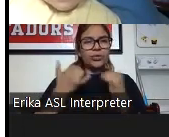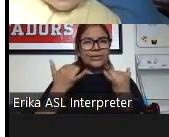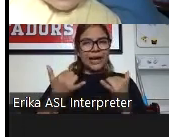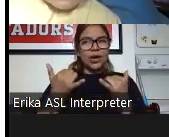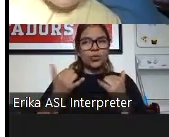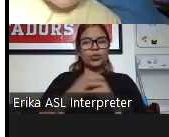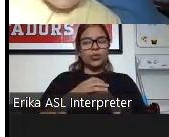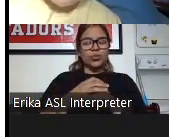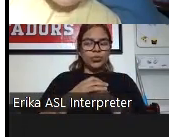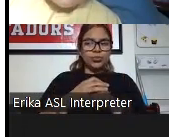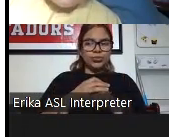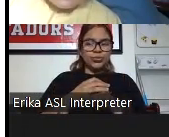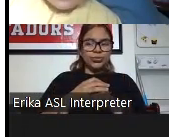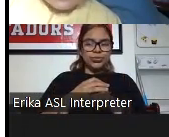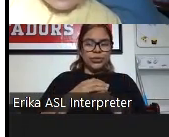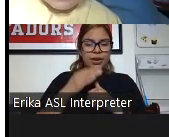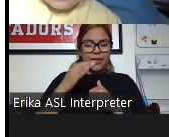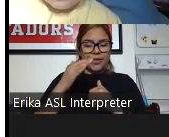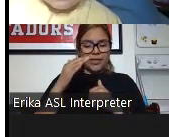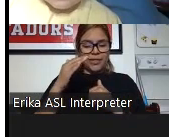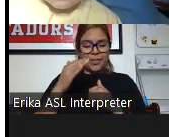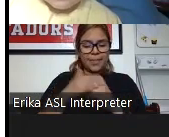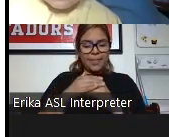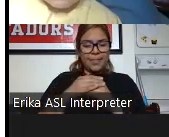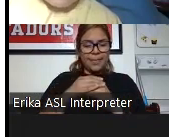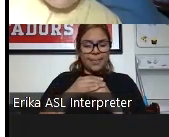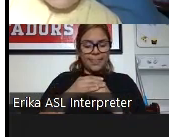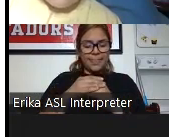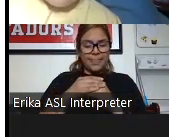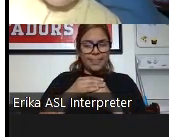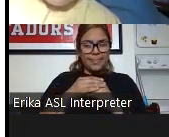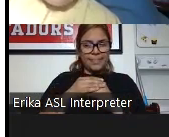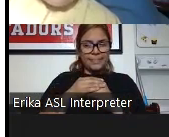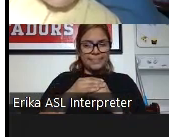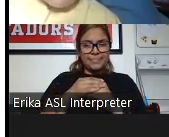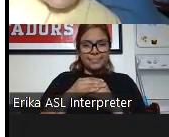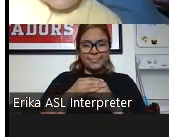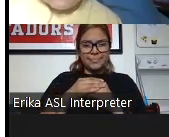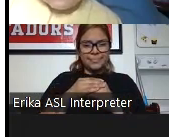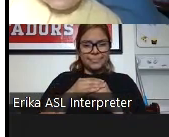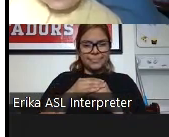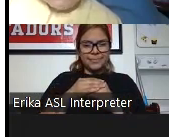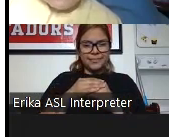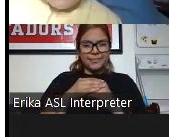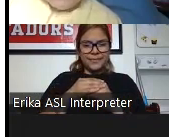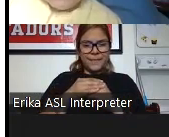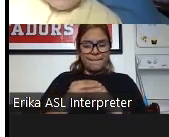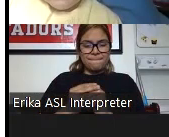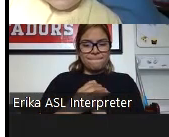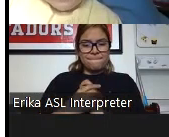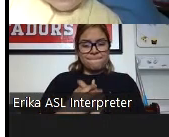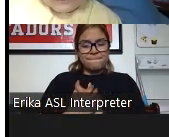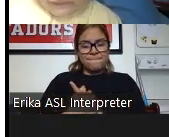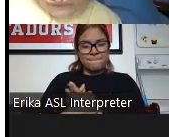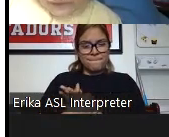is it has been turned into two-year bill due to the transit fiscal cliff, and allowing